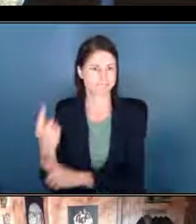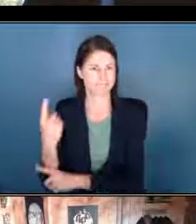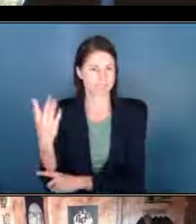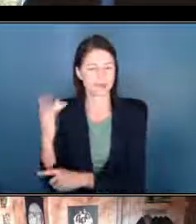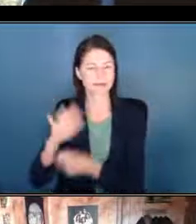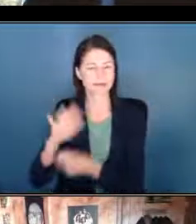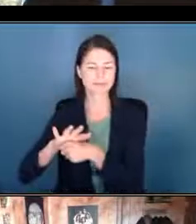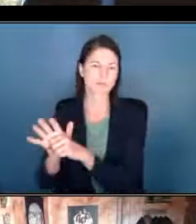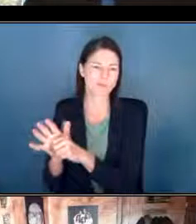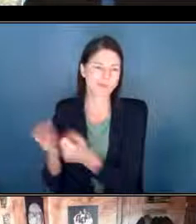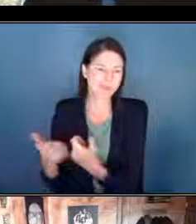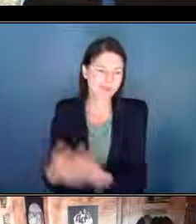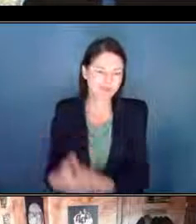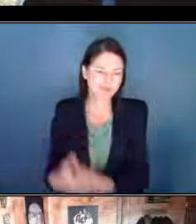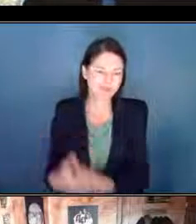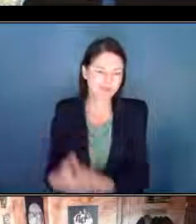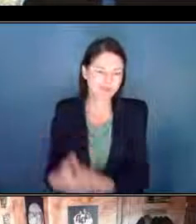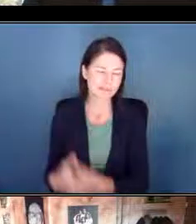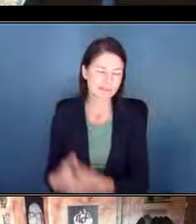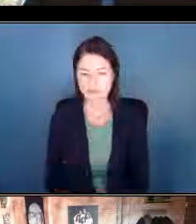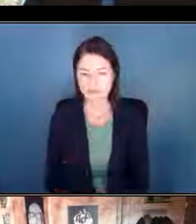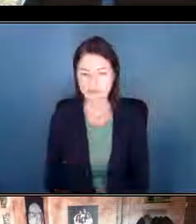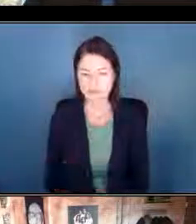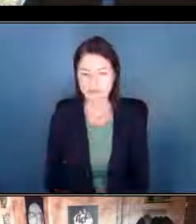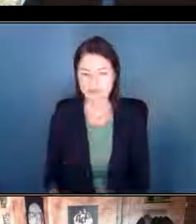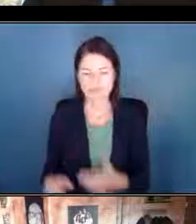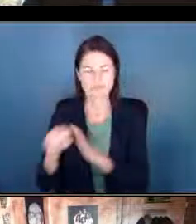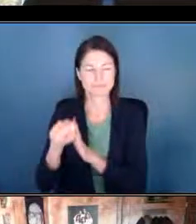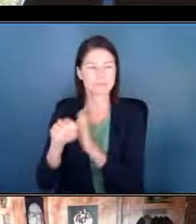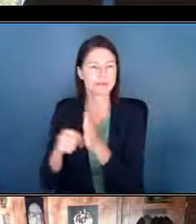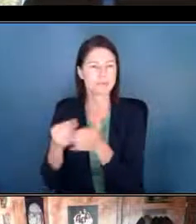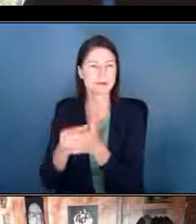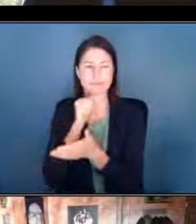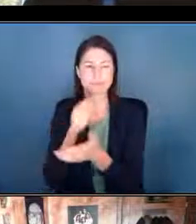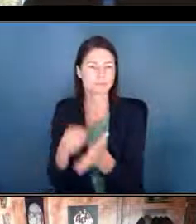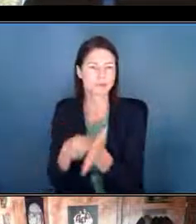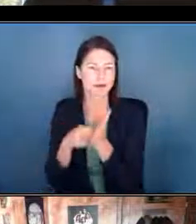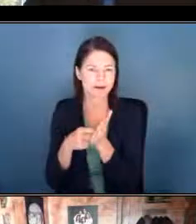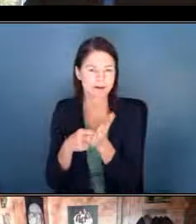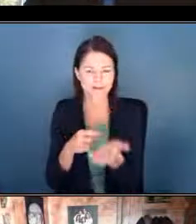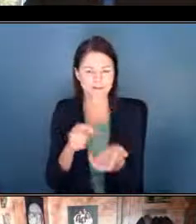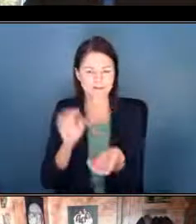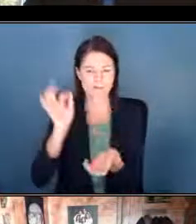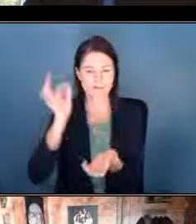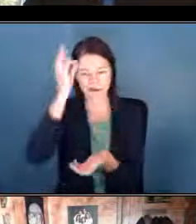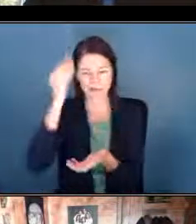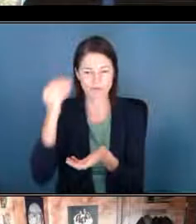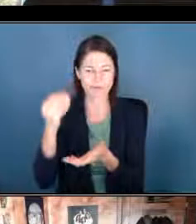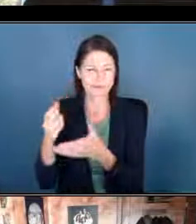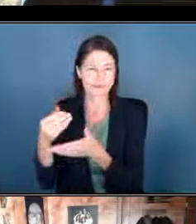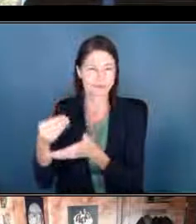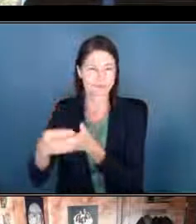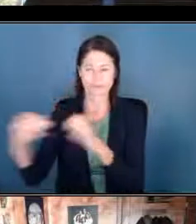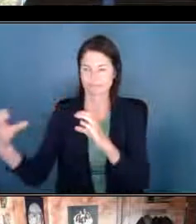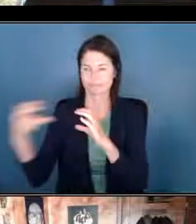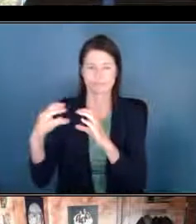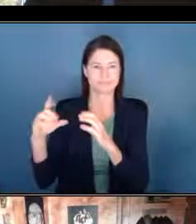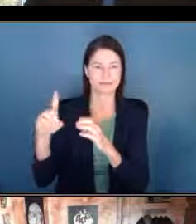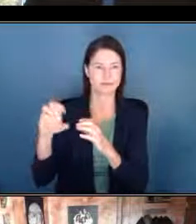be 100%, so state money wasn't required. Don't have the numbers for 22, but if you look at FY 15 to 19,